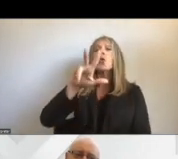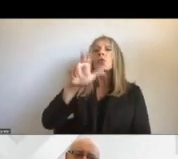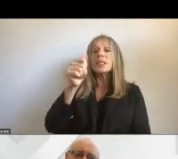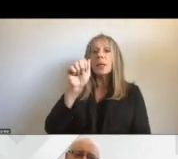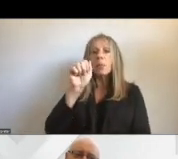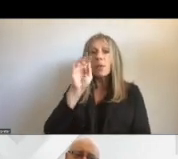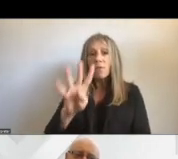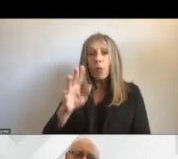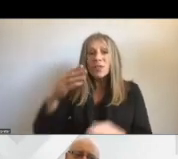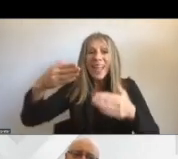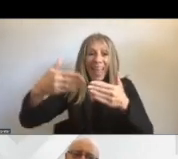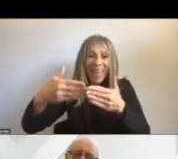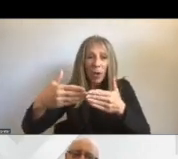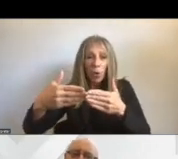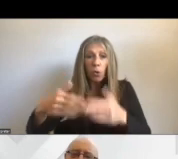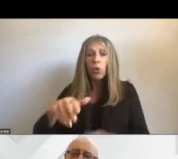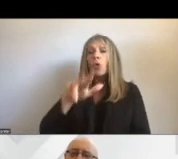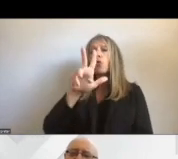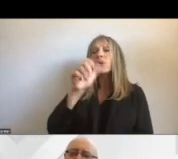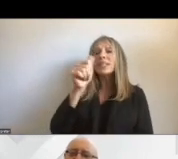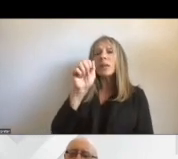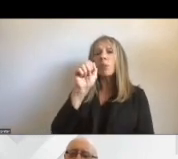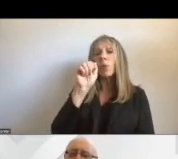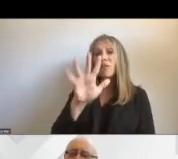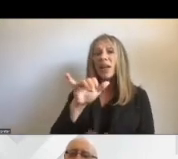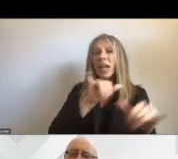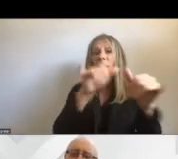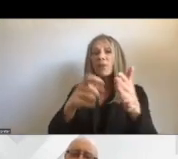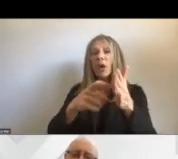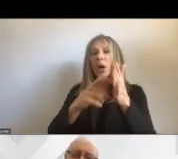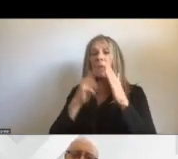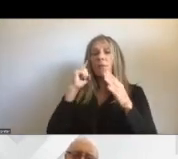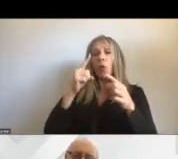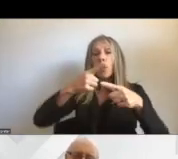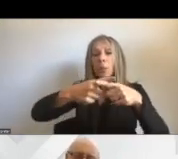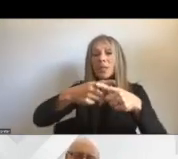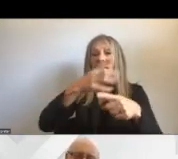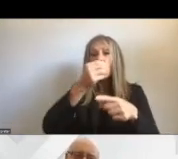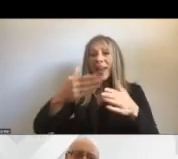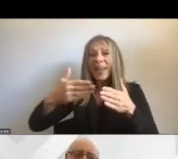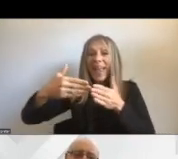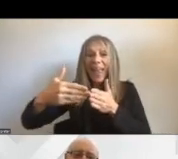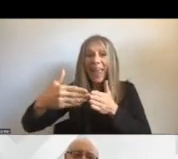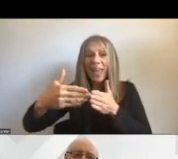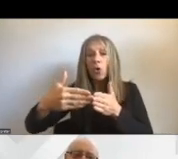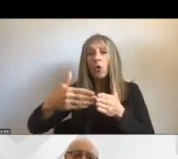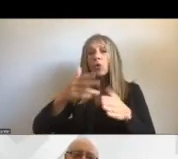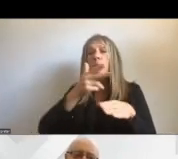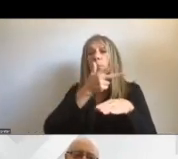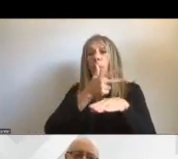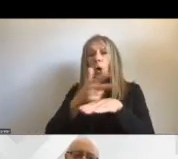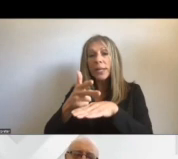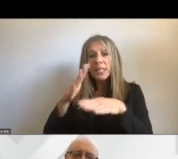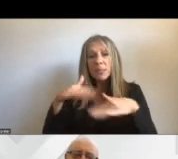addresses those people that may be both blind and hard of hearing or